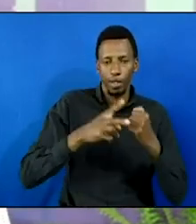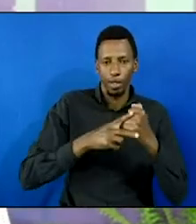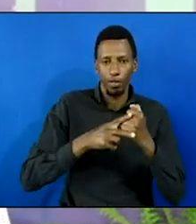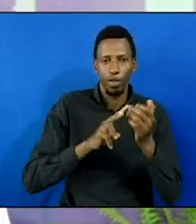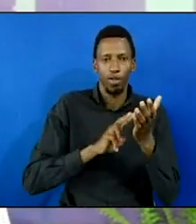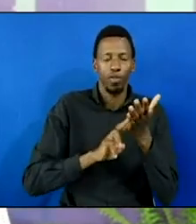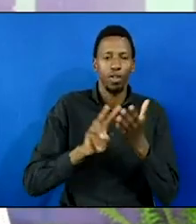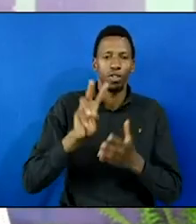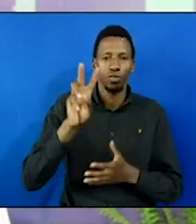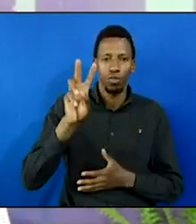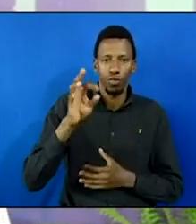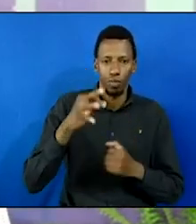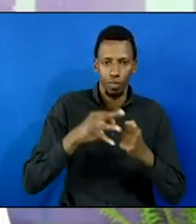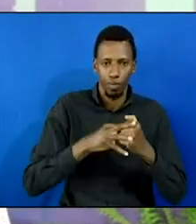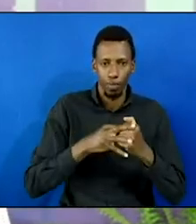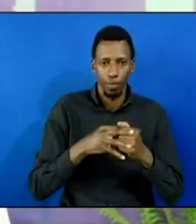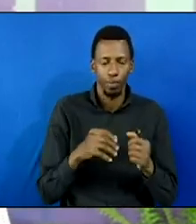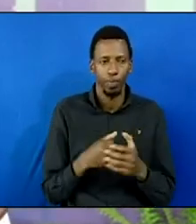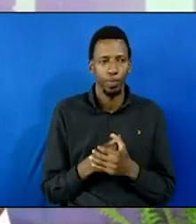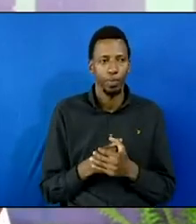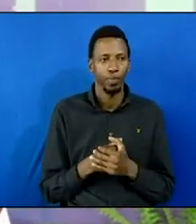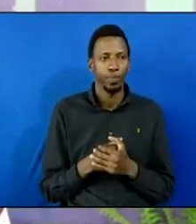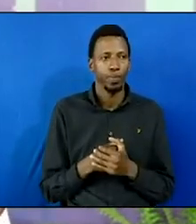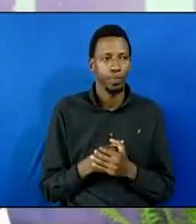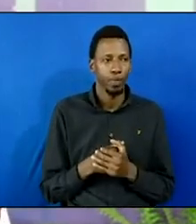verse 28.